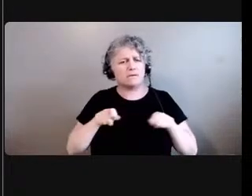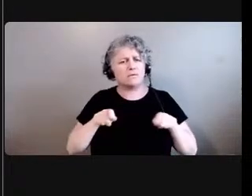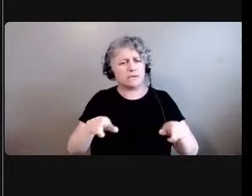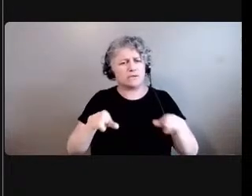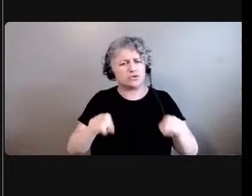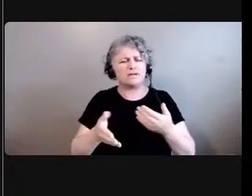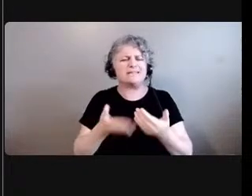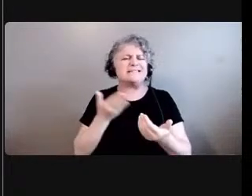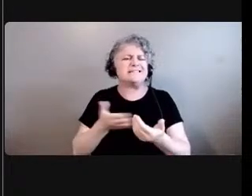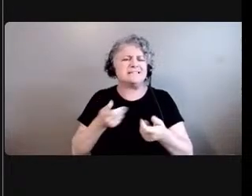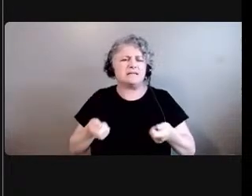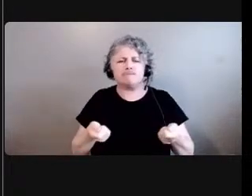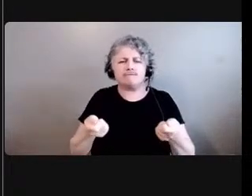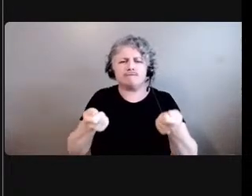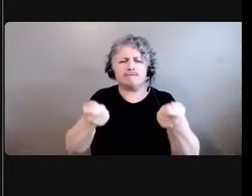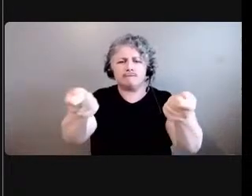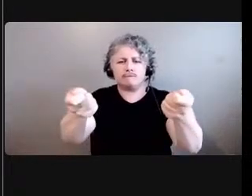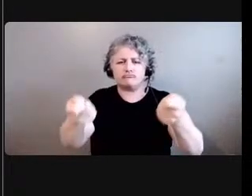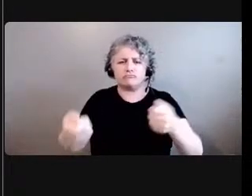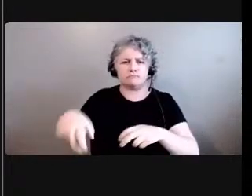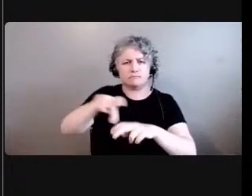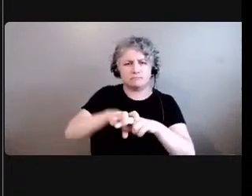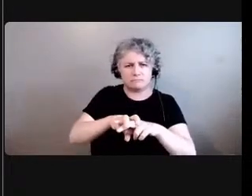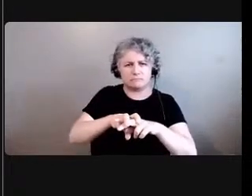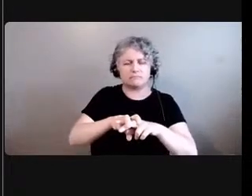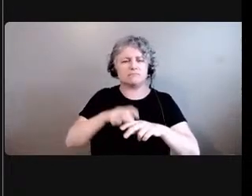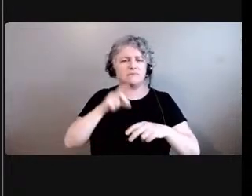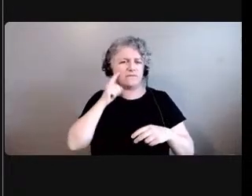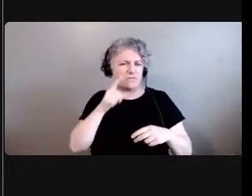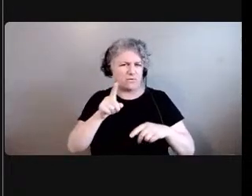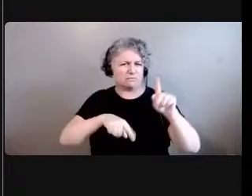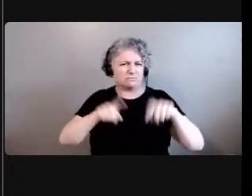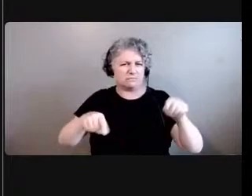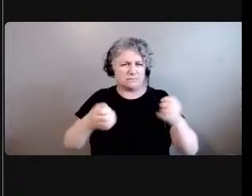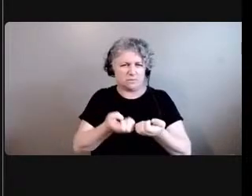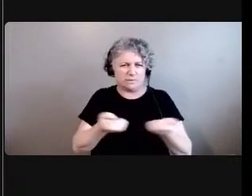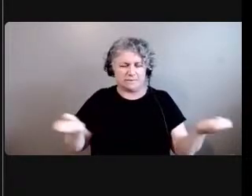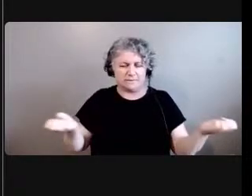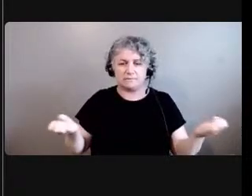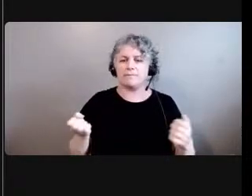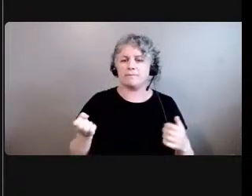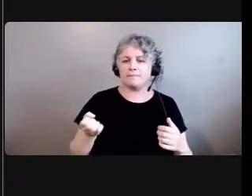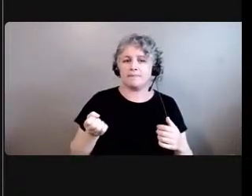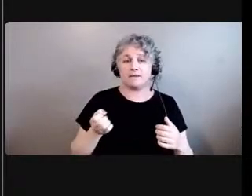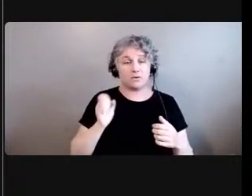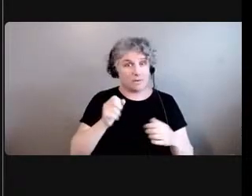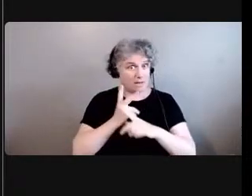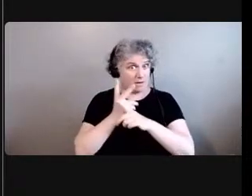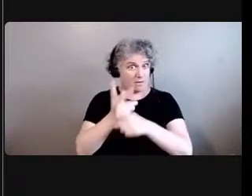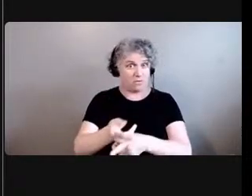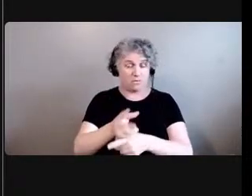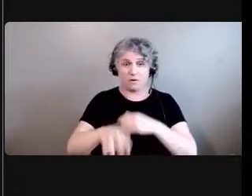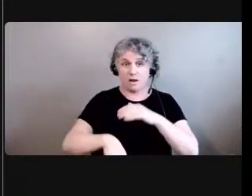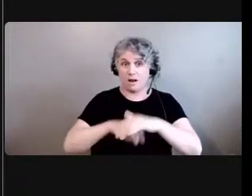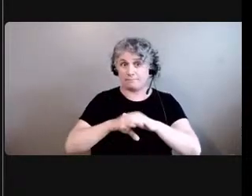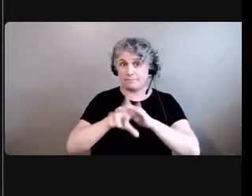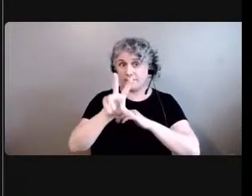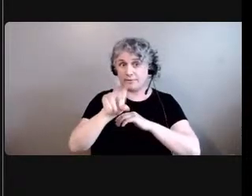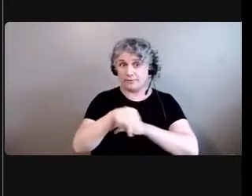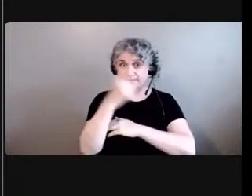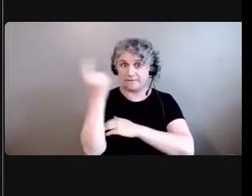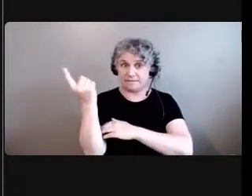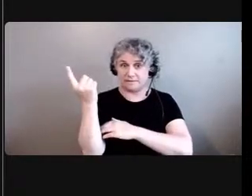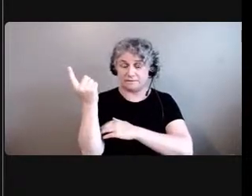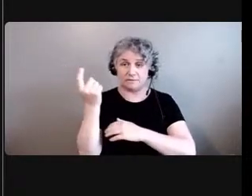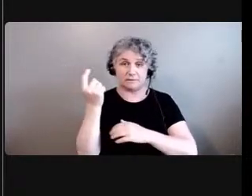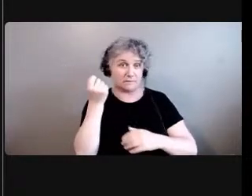loading and unloading onto accessible cataracts. This can also be checked out for 30 days, and were Montanans to buy